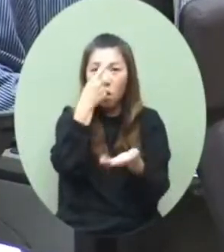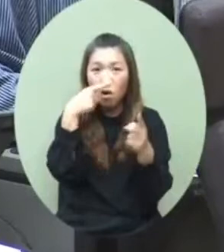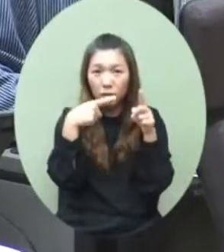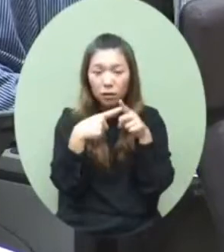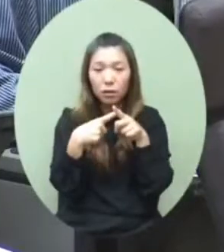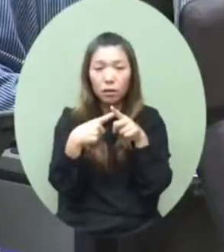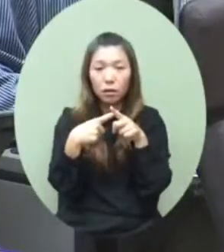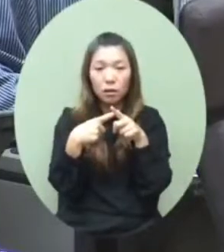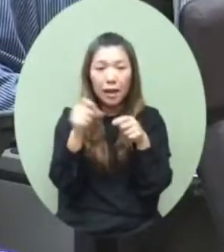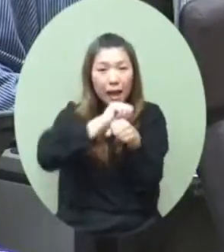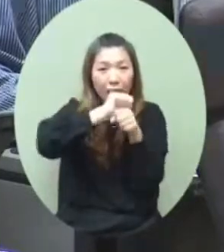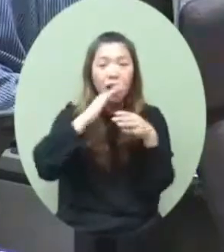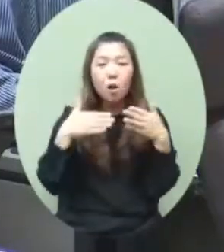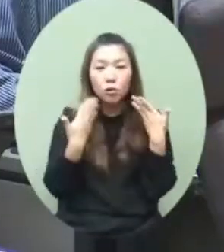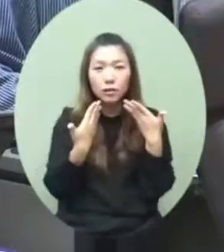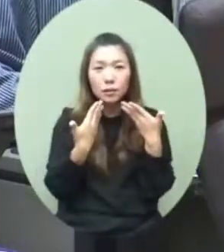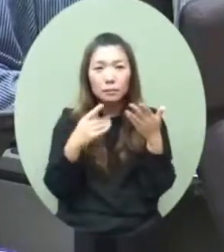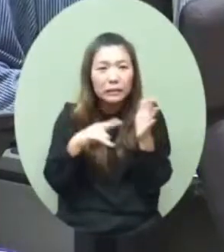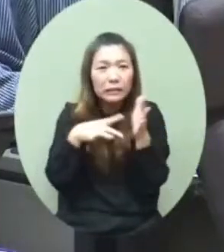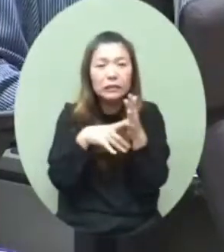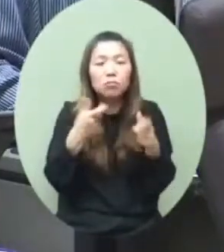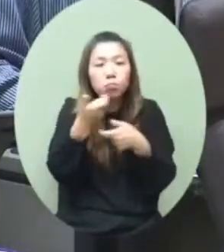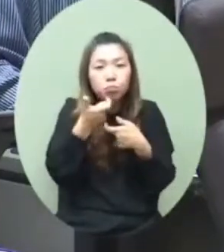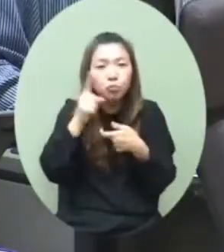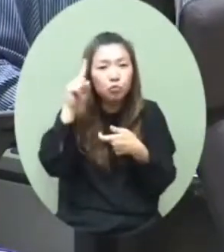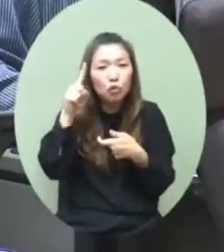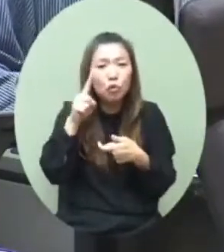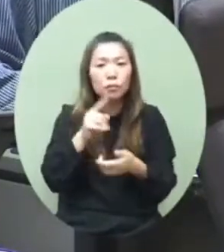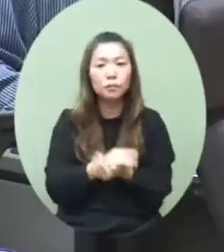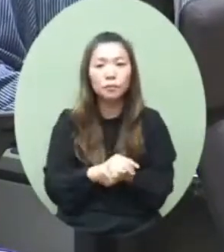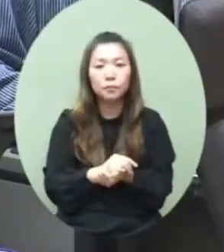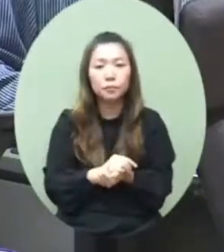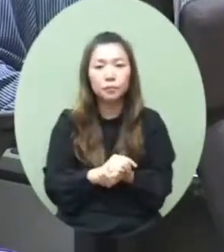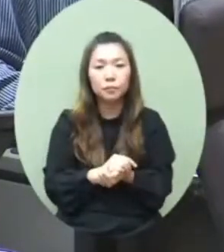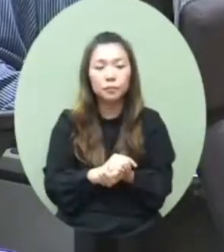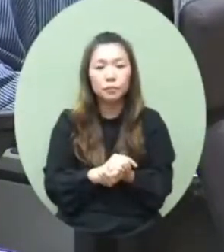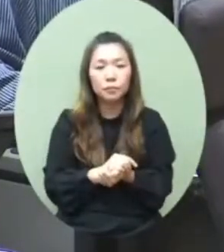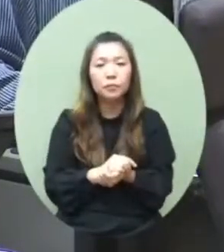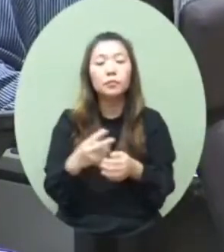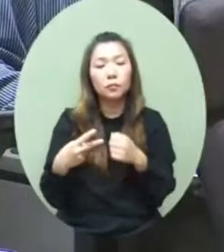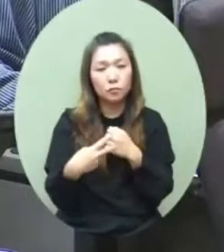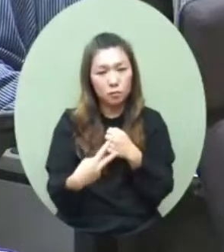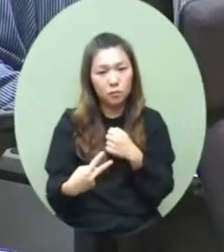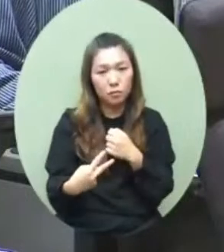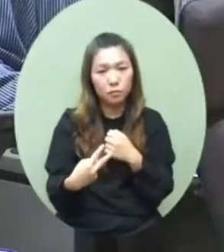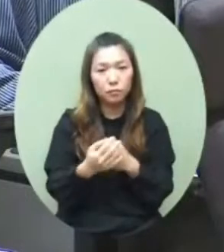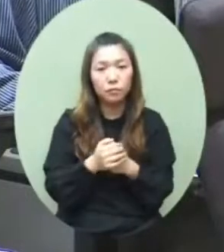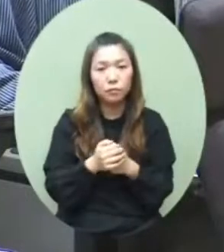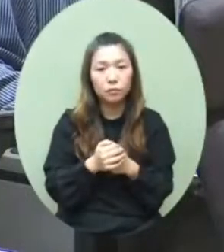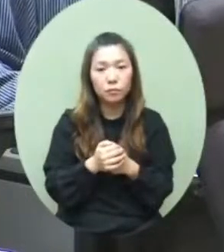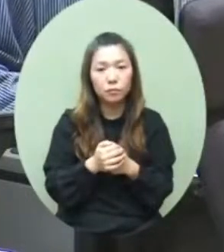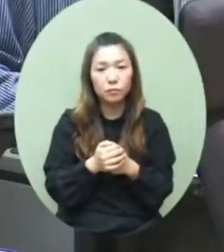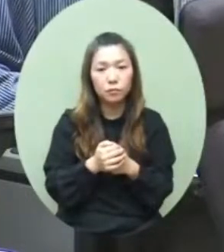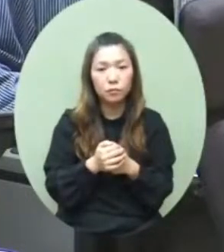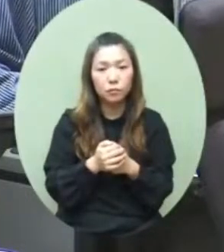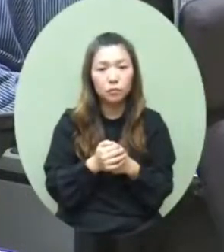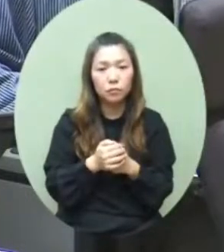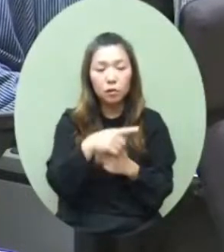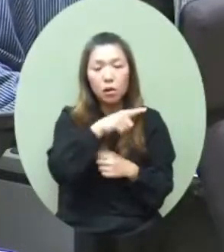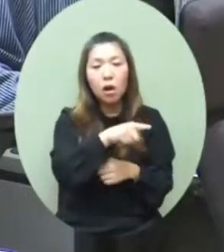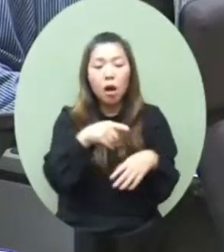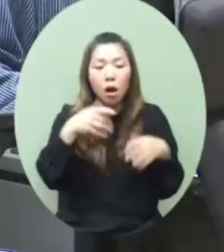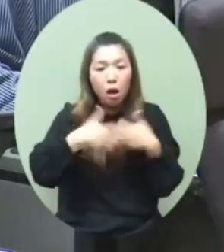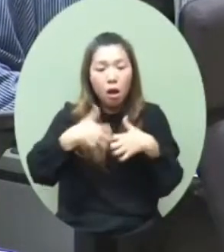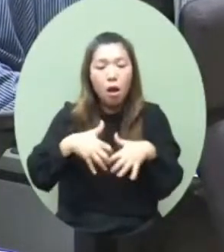about the carnival by the harbour. So you said that will be a breakthrough. So could you tell us a bit more about